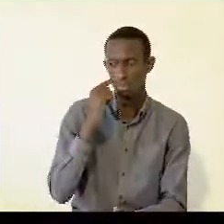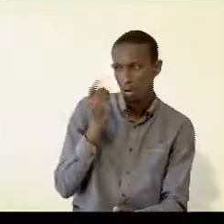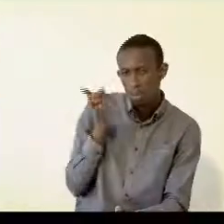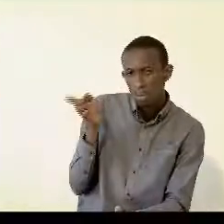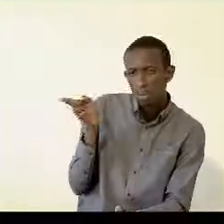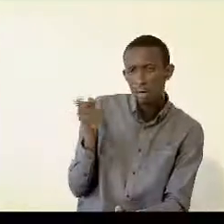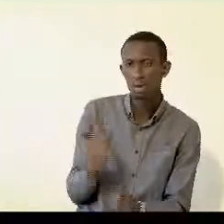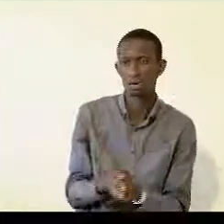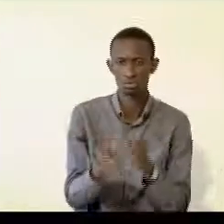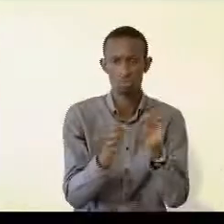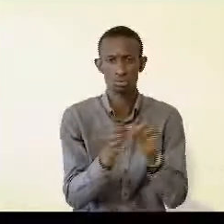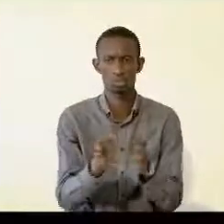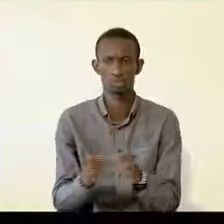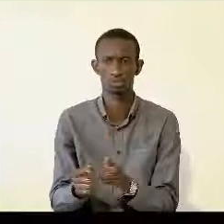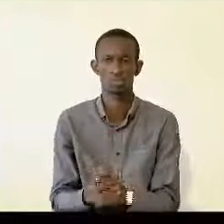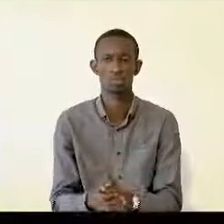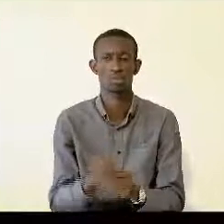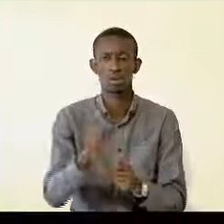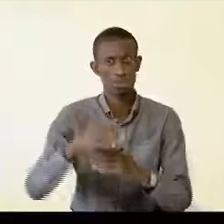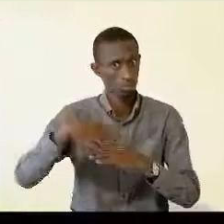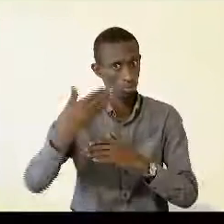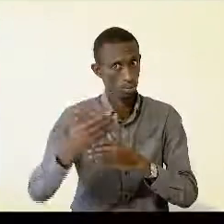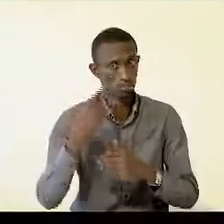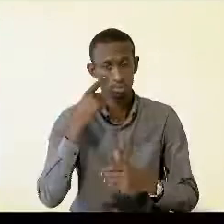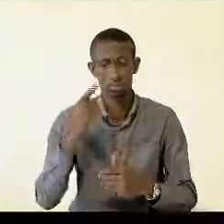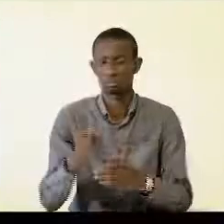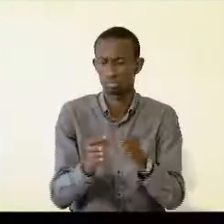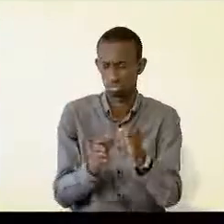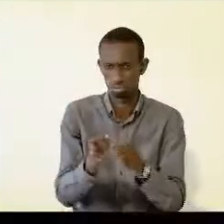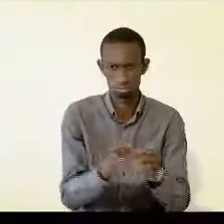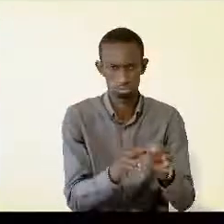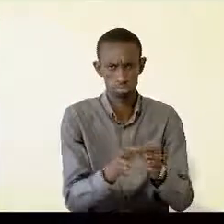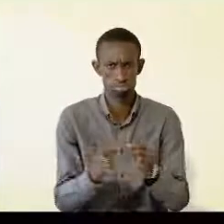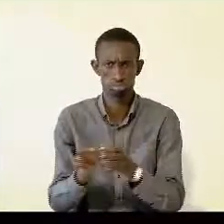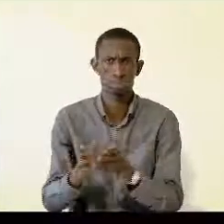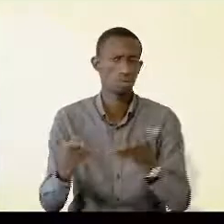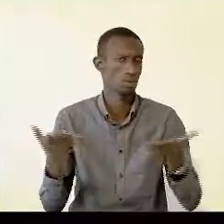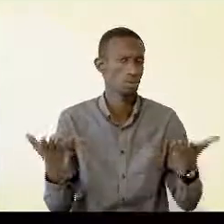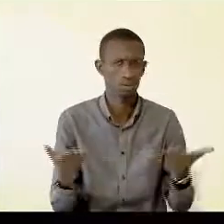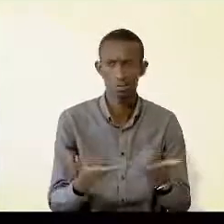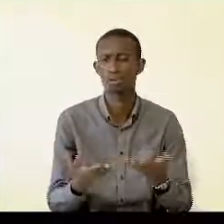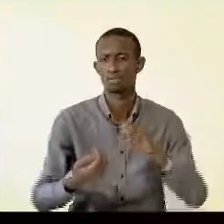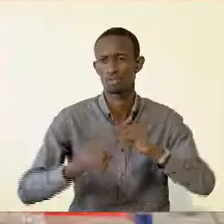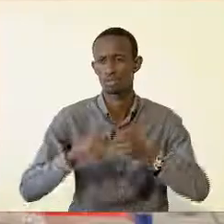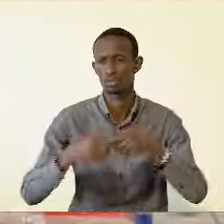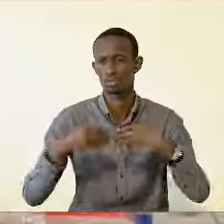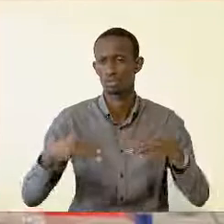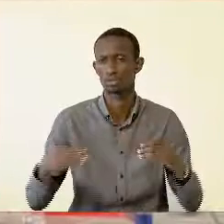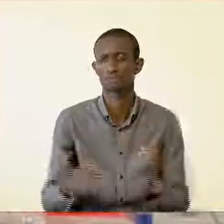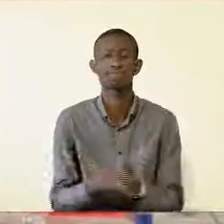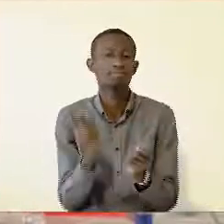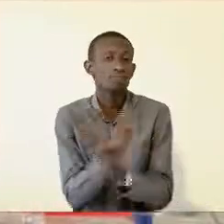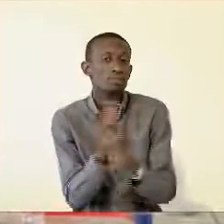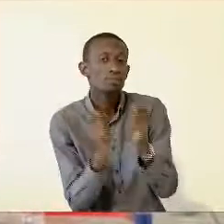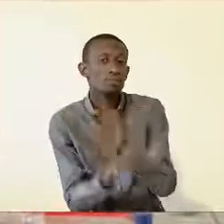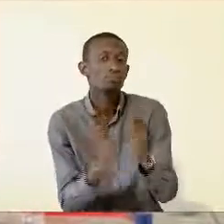no explanations. So in the next slides, we will be explaining how each physical property varies,